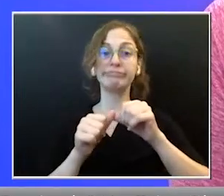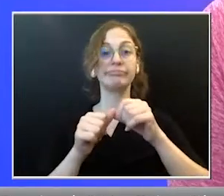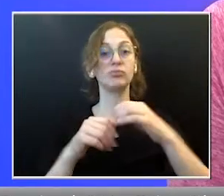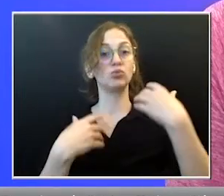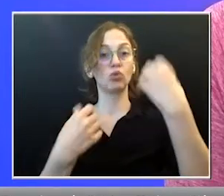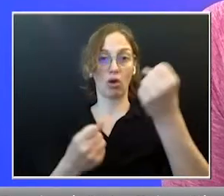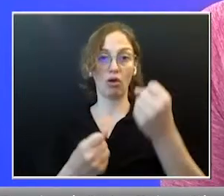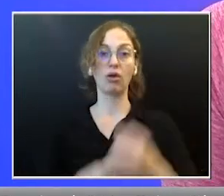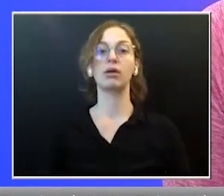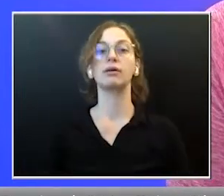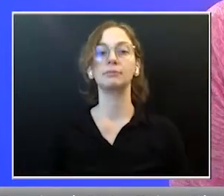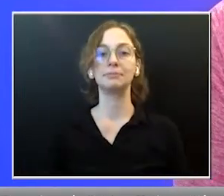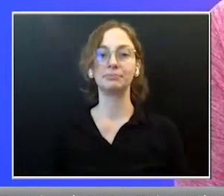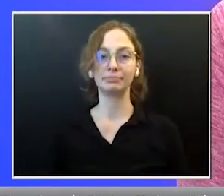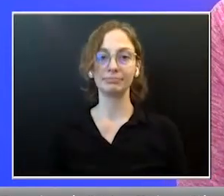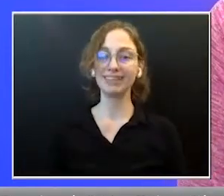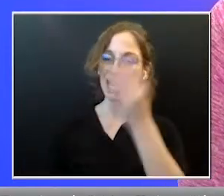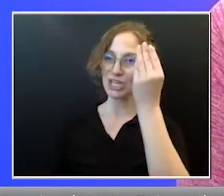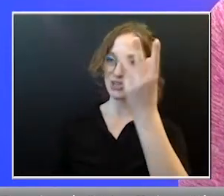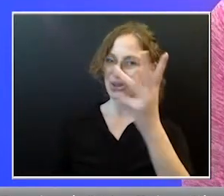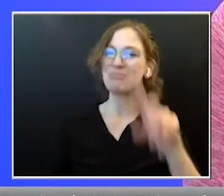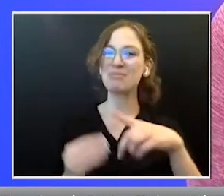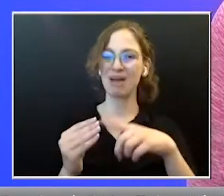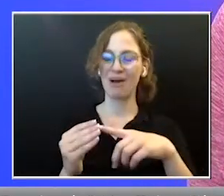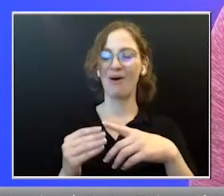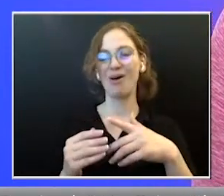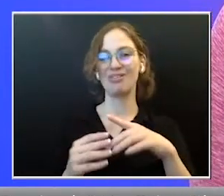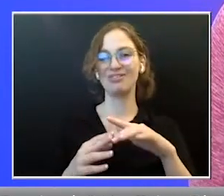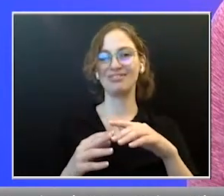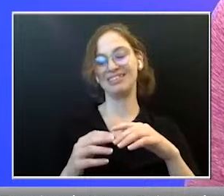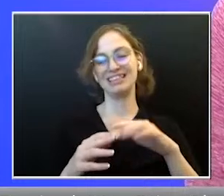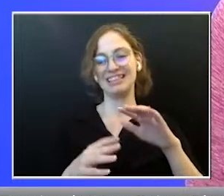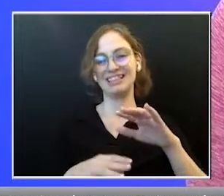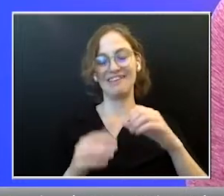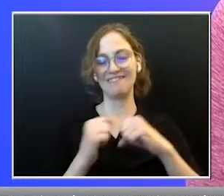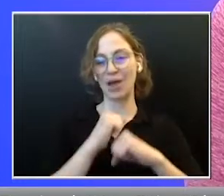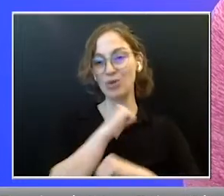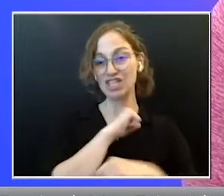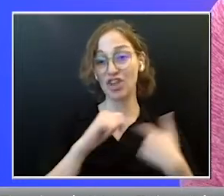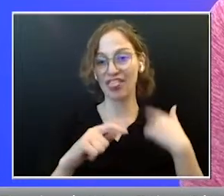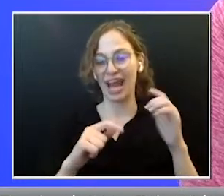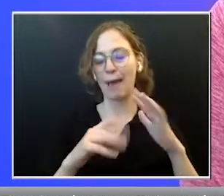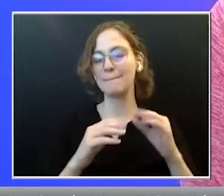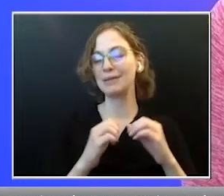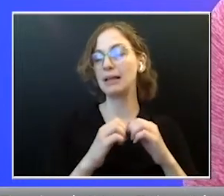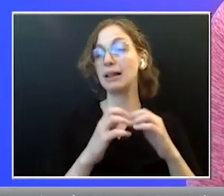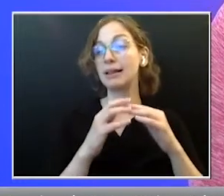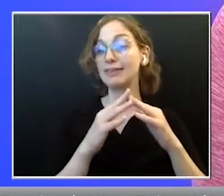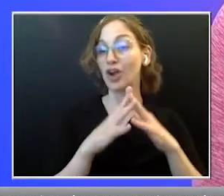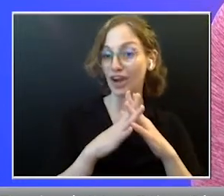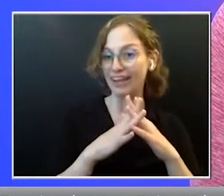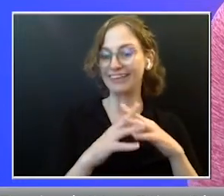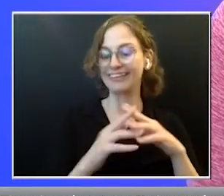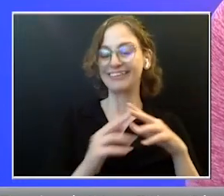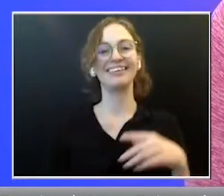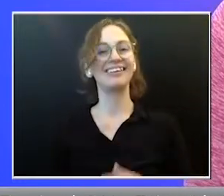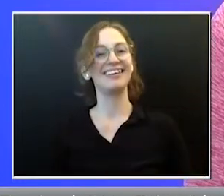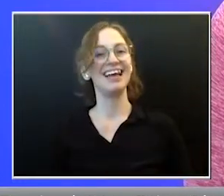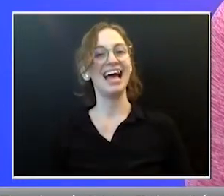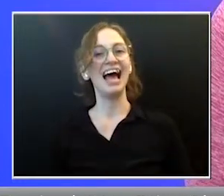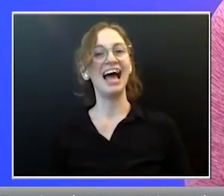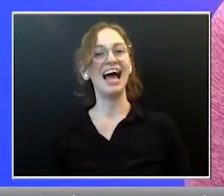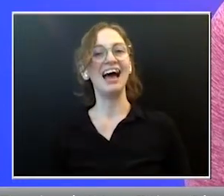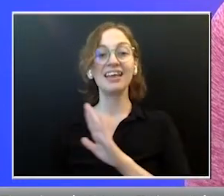told him about the foundation that I'm going to start or starting, and his